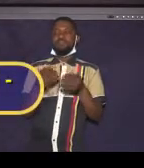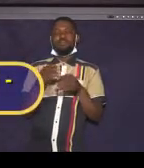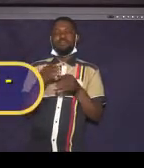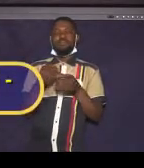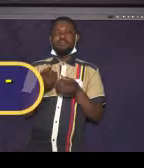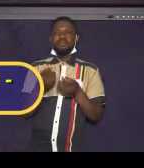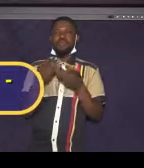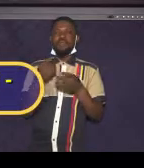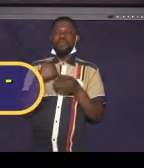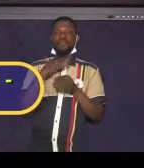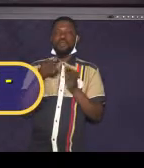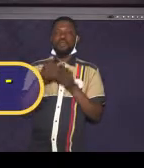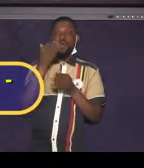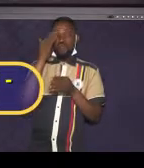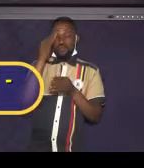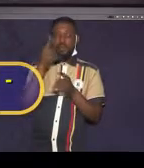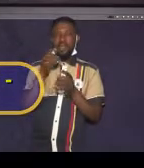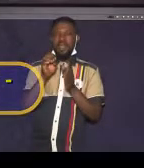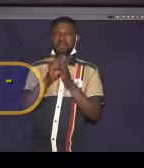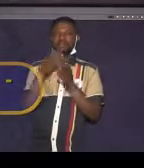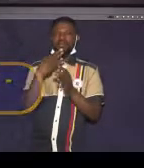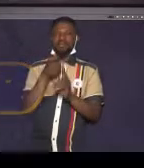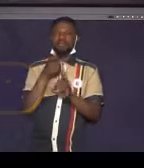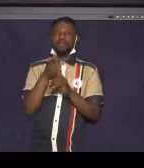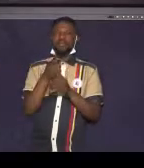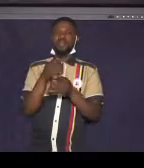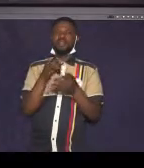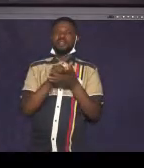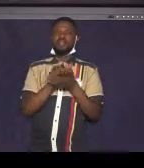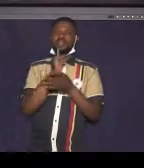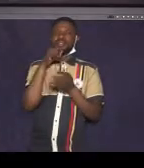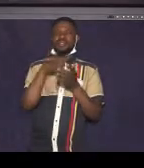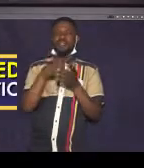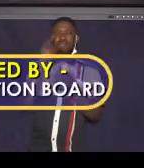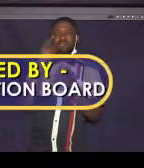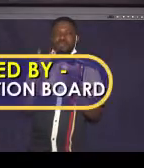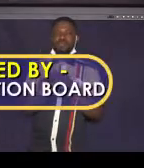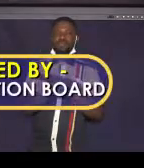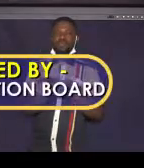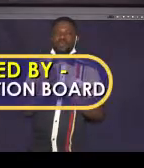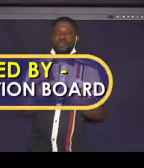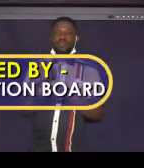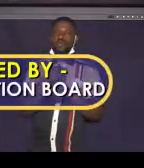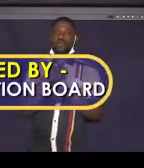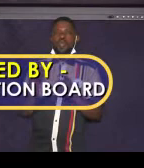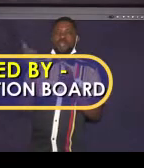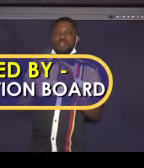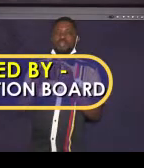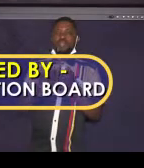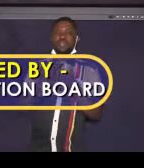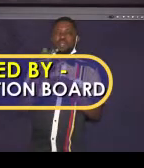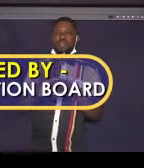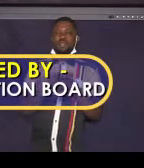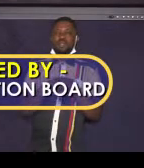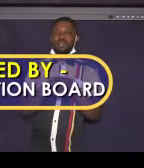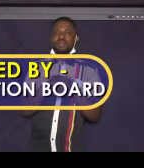know examples of accident. So that's it for today. Until next